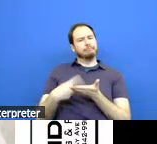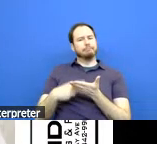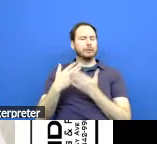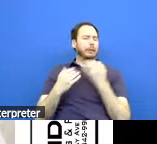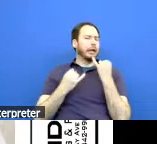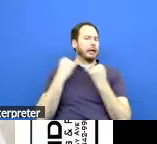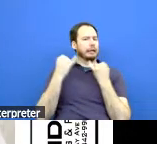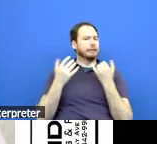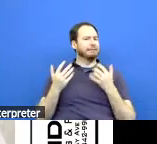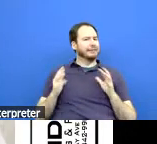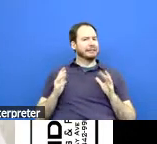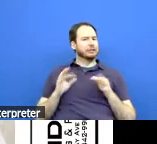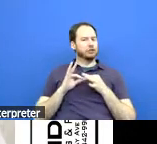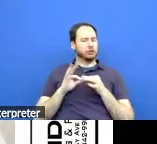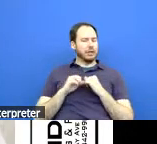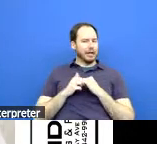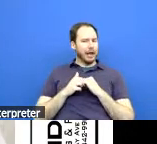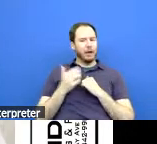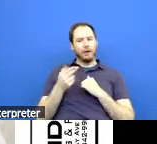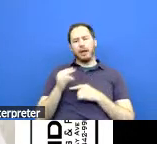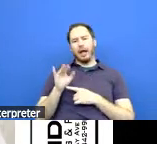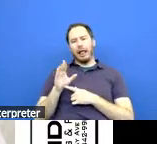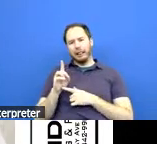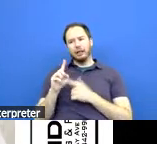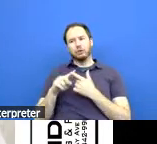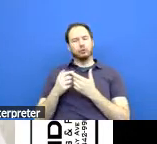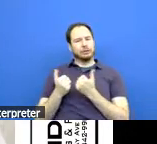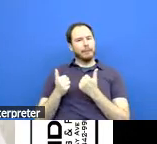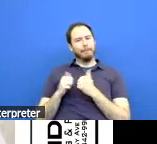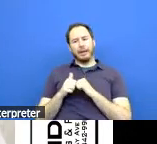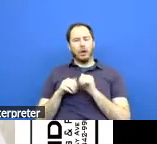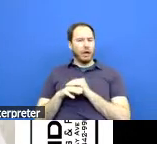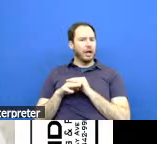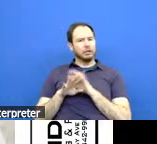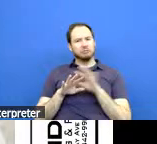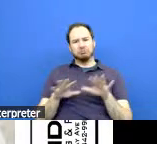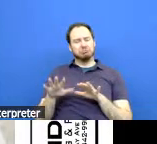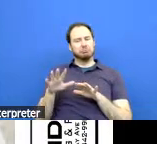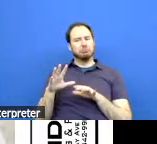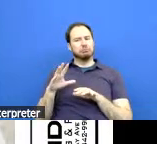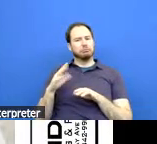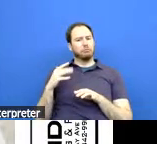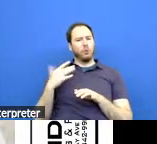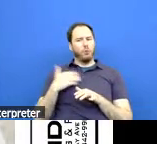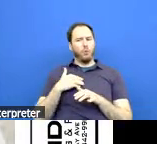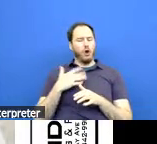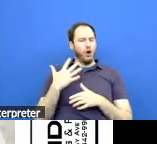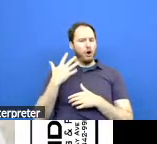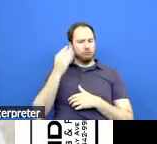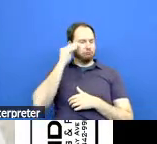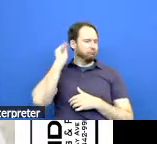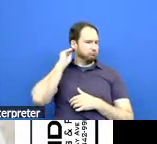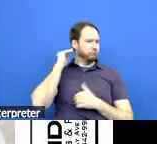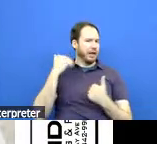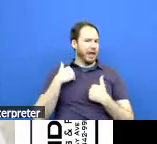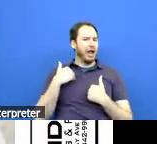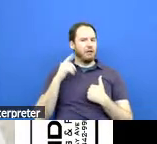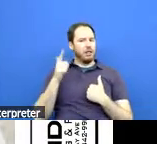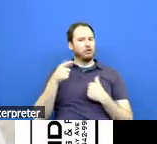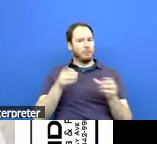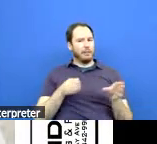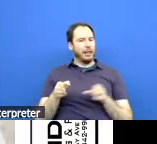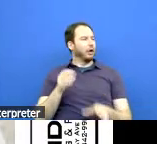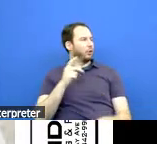ideas, incorporating maybe an island, do some separation to help with those things. So we're going to take a hard look at that when the plans have more detail.